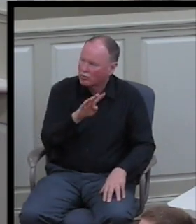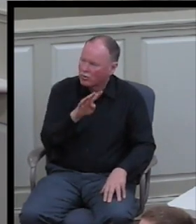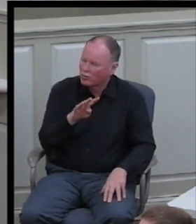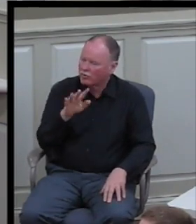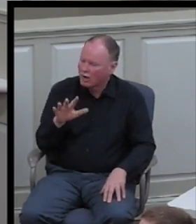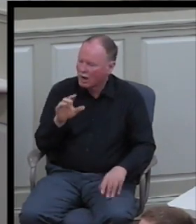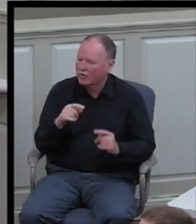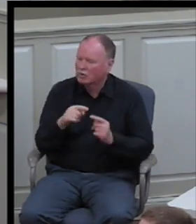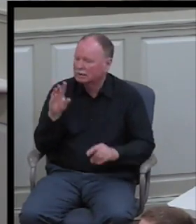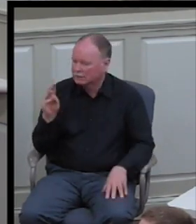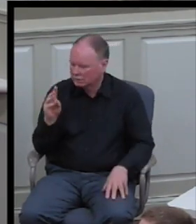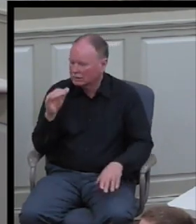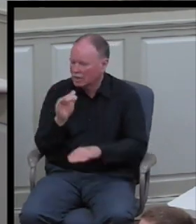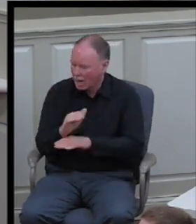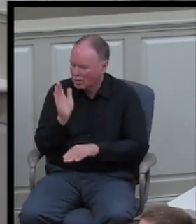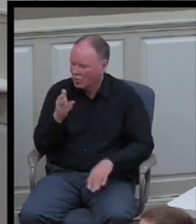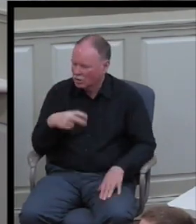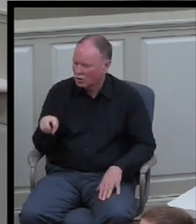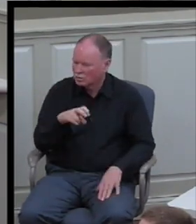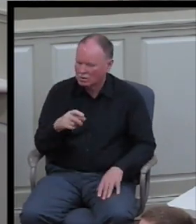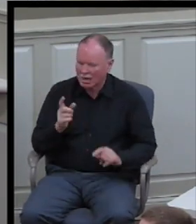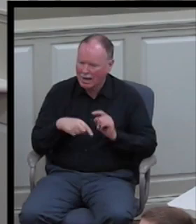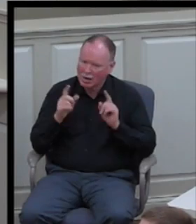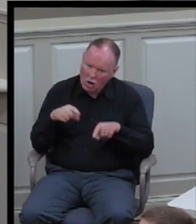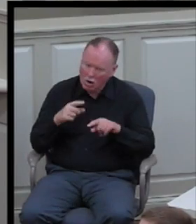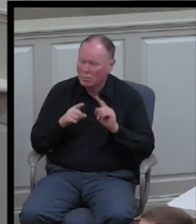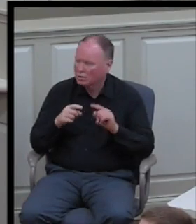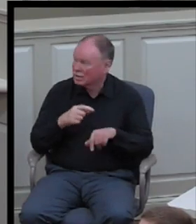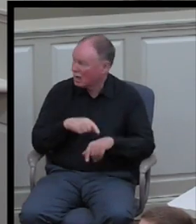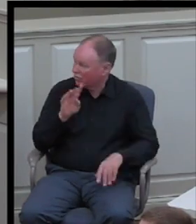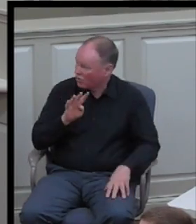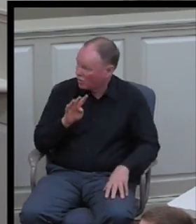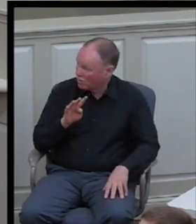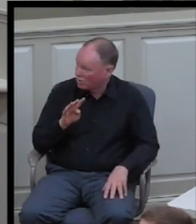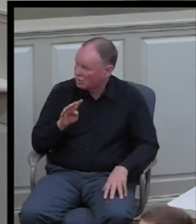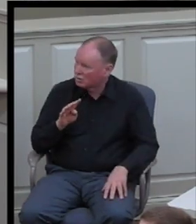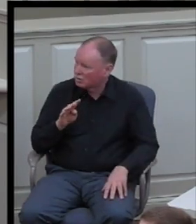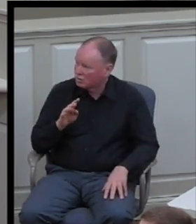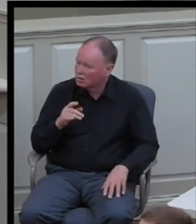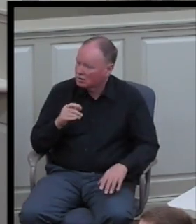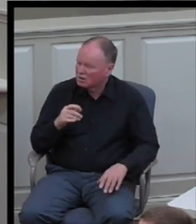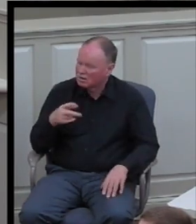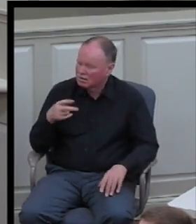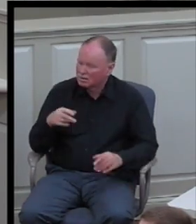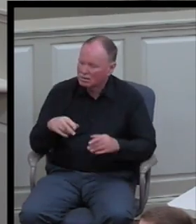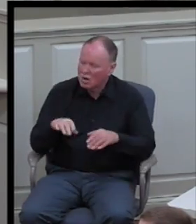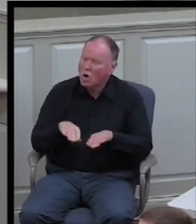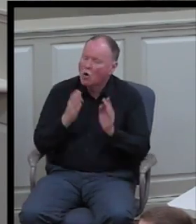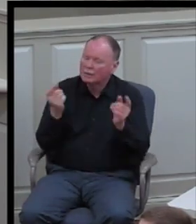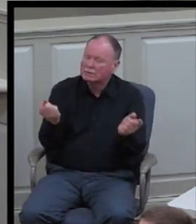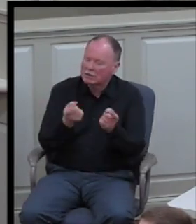6 p.m. I cannot go to that. That's so at 4? Someone else Yeah, can 4. attend. Okay.